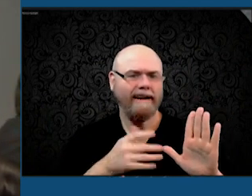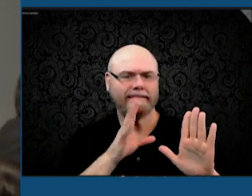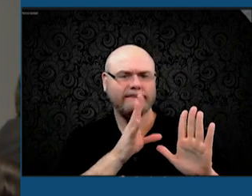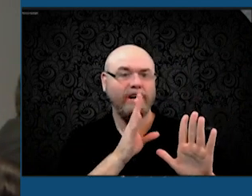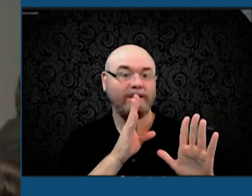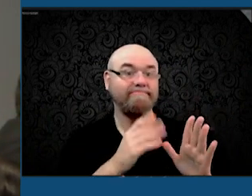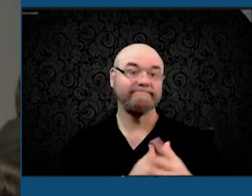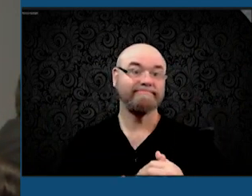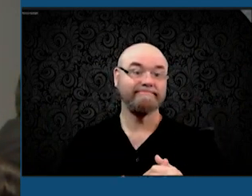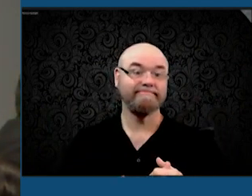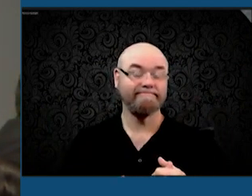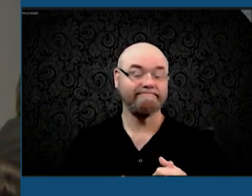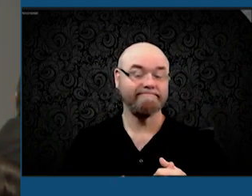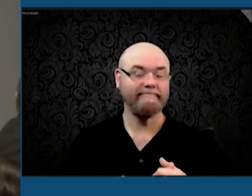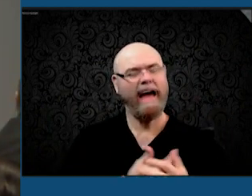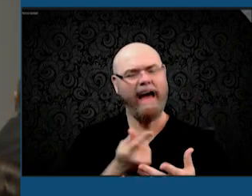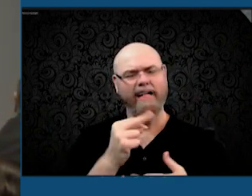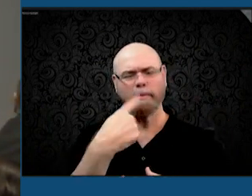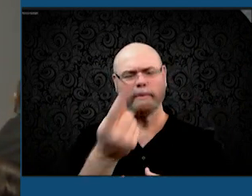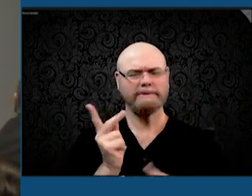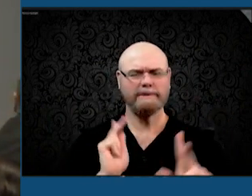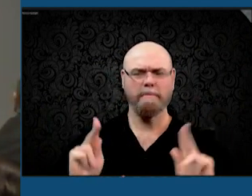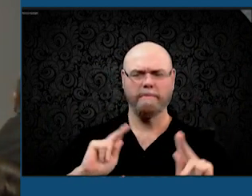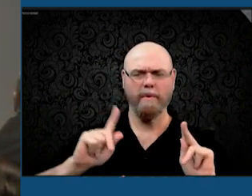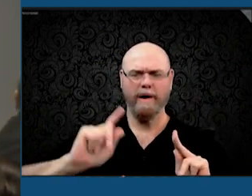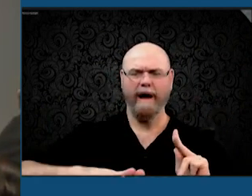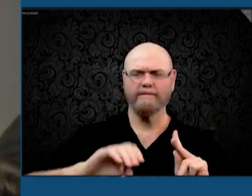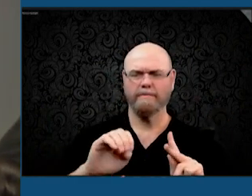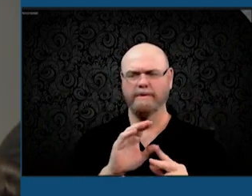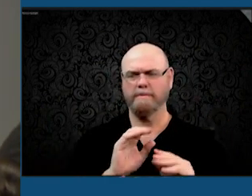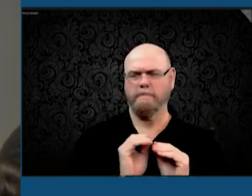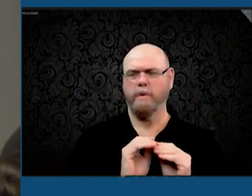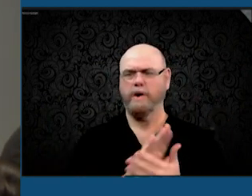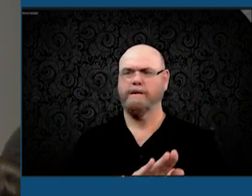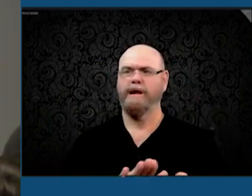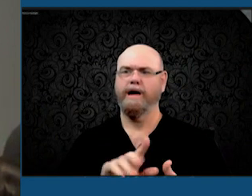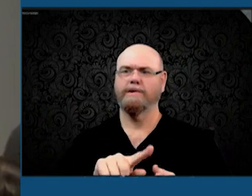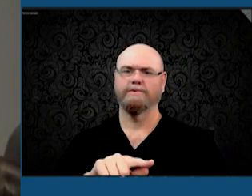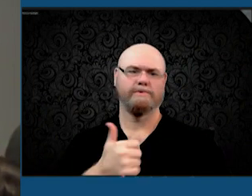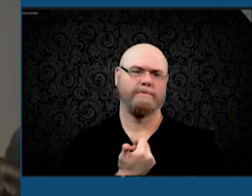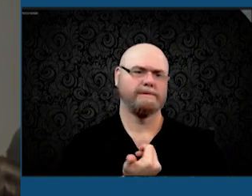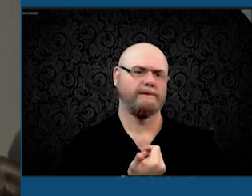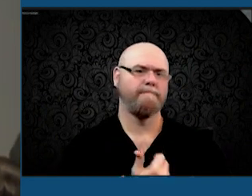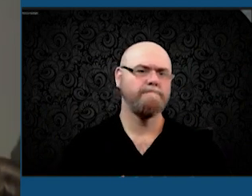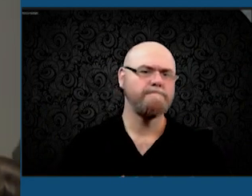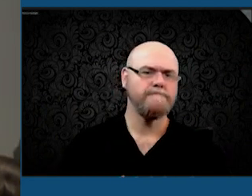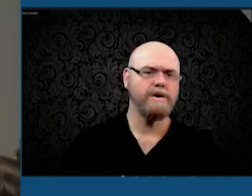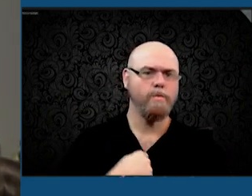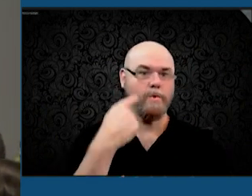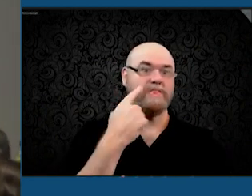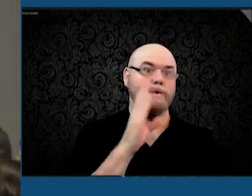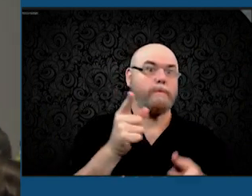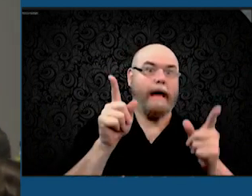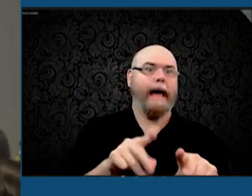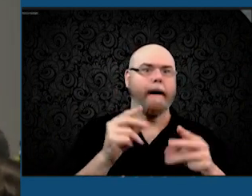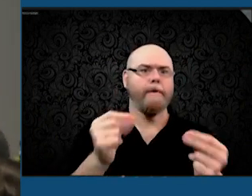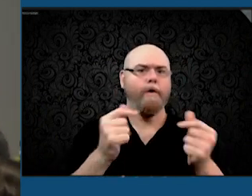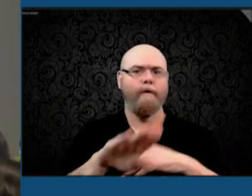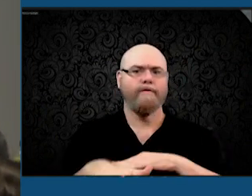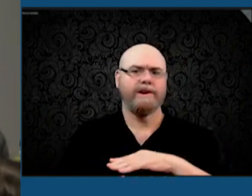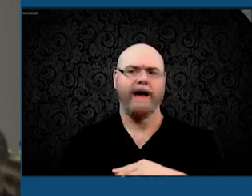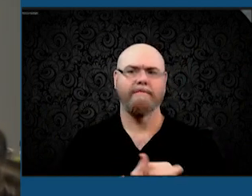And then we tell people, we have to be more compassionate to yourself. And we think it's just going to happen overnight. It's